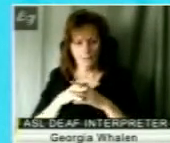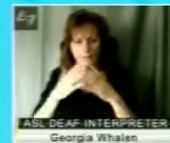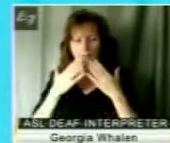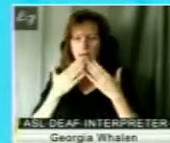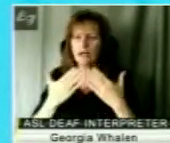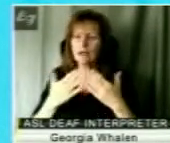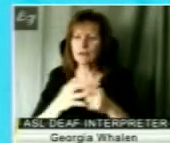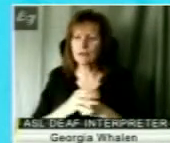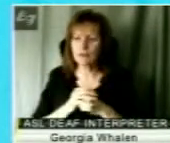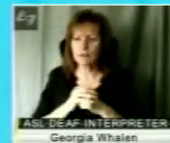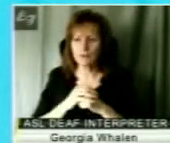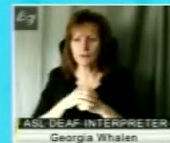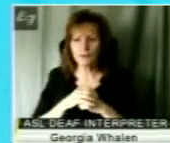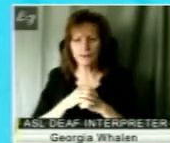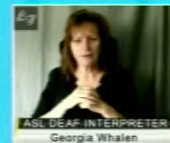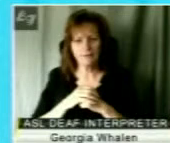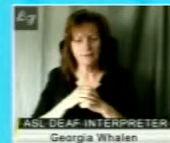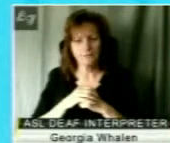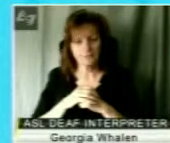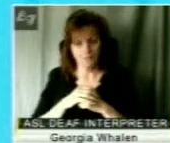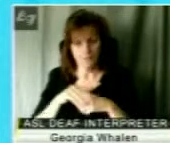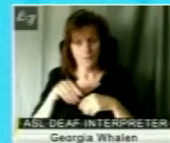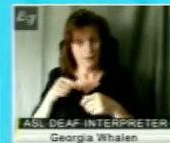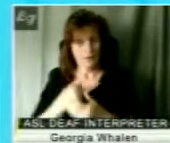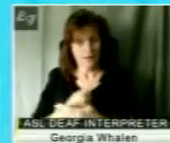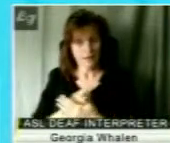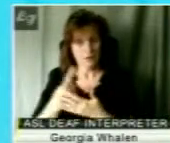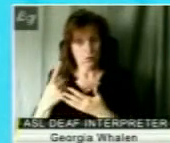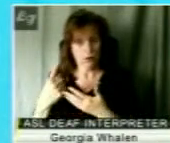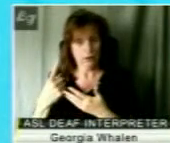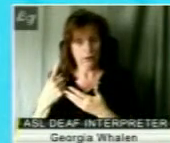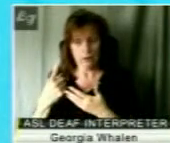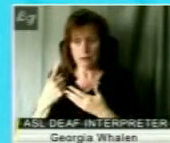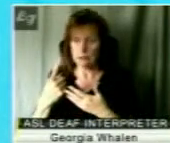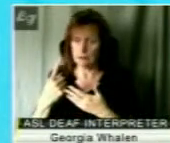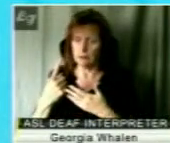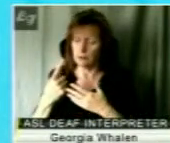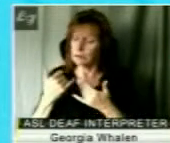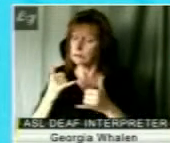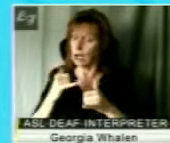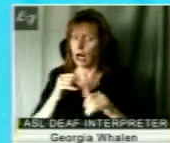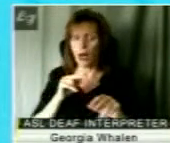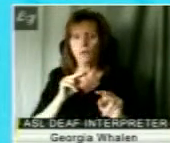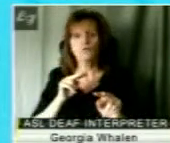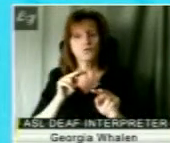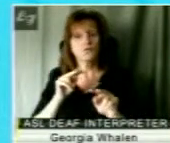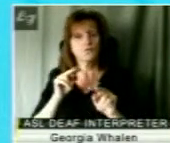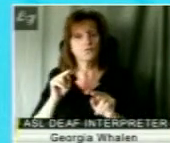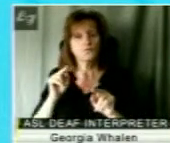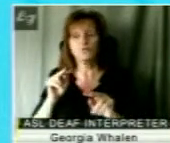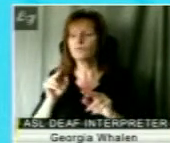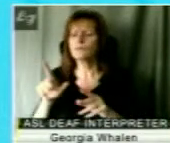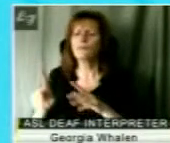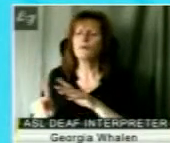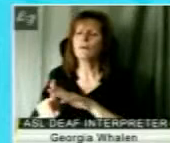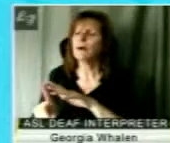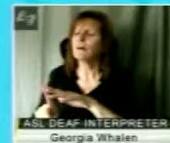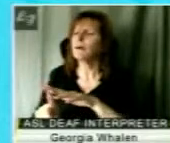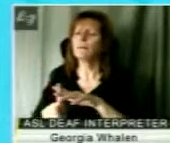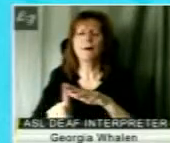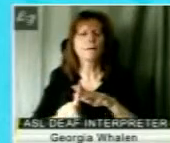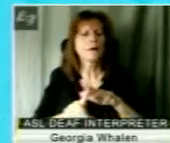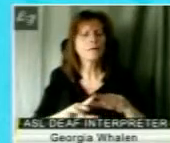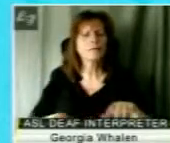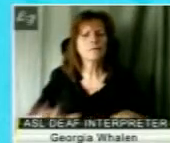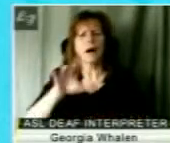Mayor. This week, of course, we continue to monitor all the activities that are going on in the city. And really, we are in the mode